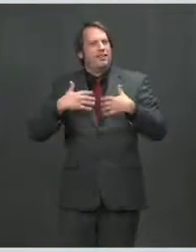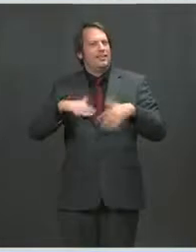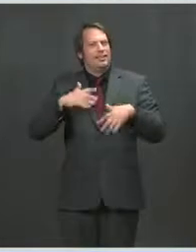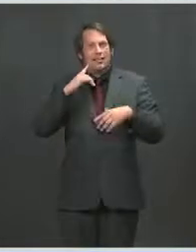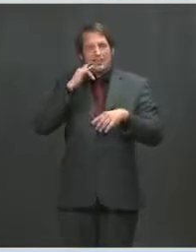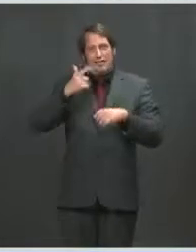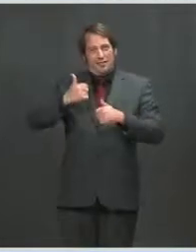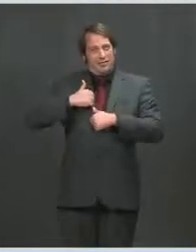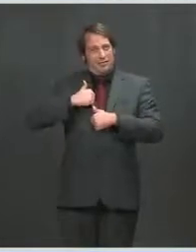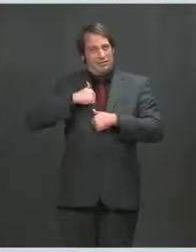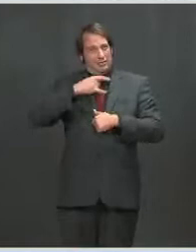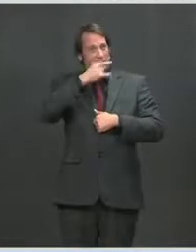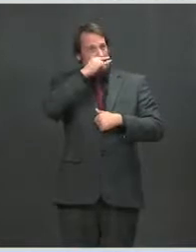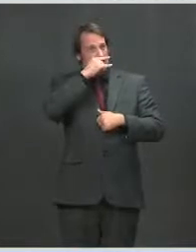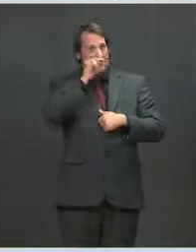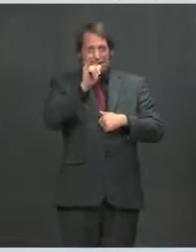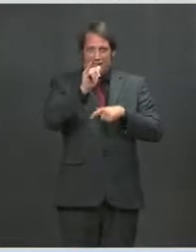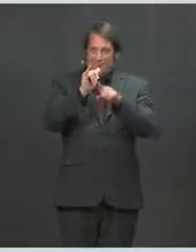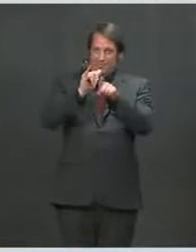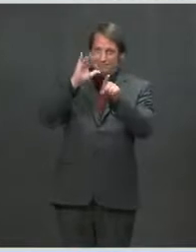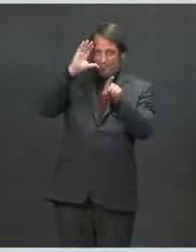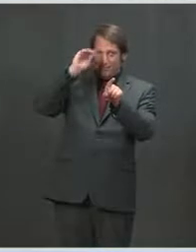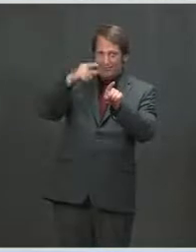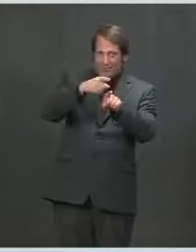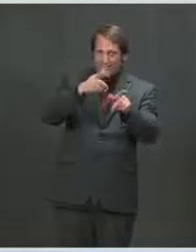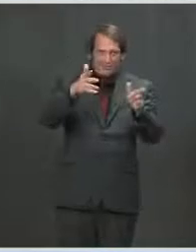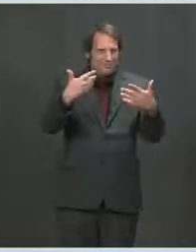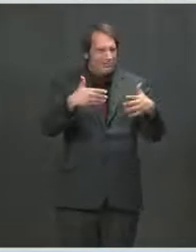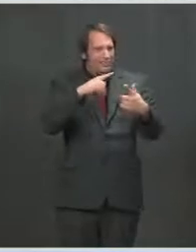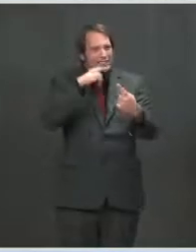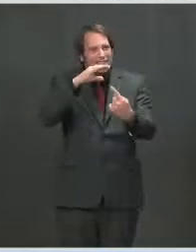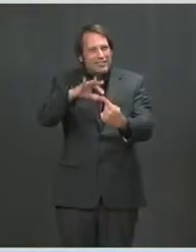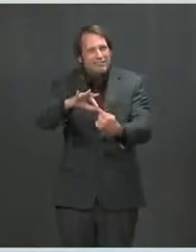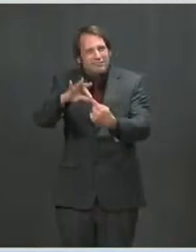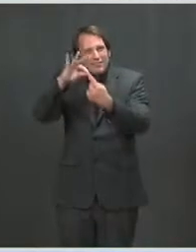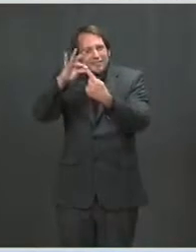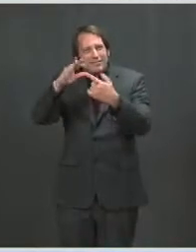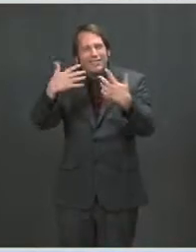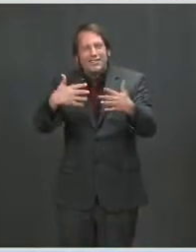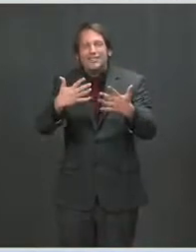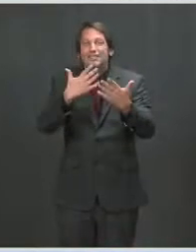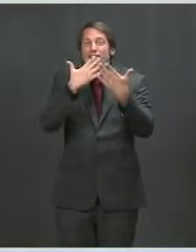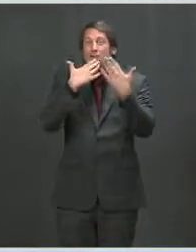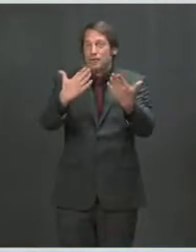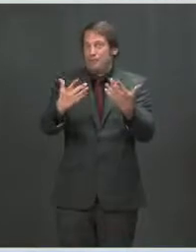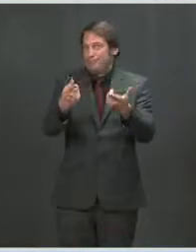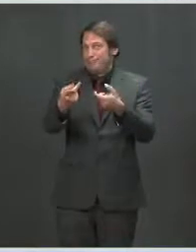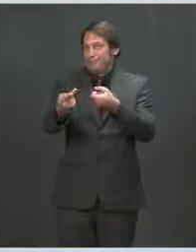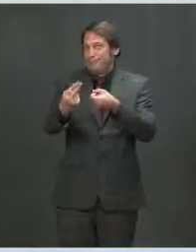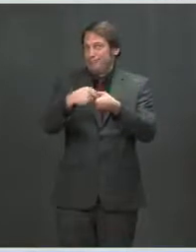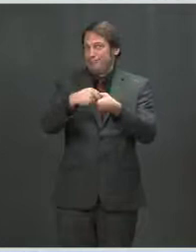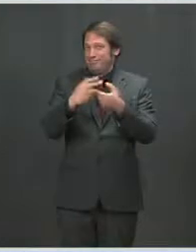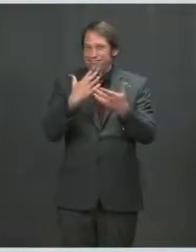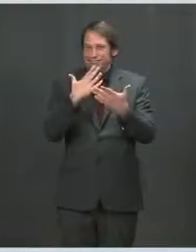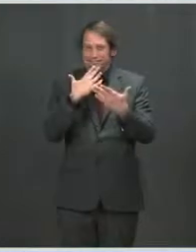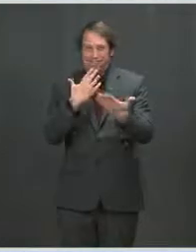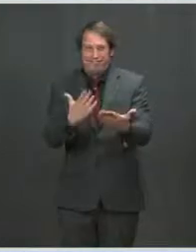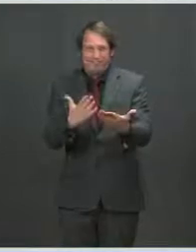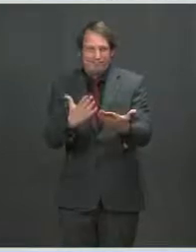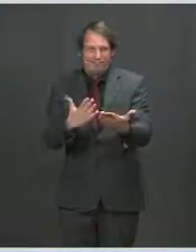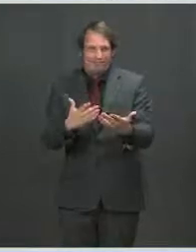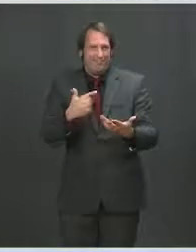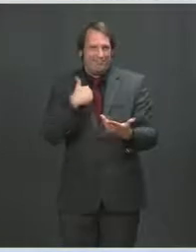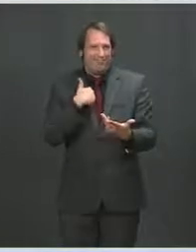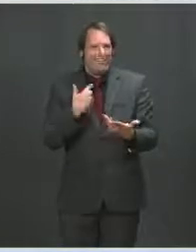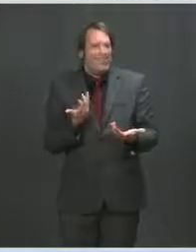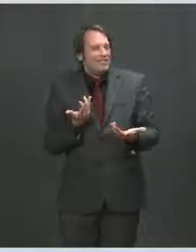so special. So thank you, Ryzen, for joining us today. You know, I'll never forget the emotions